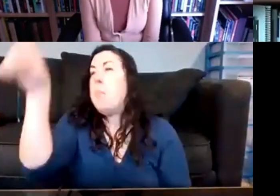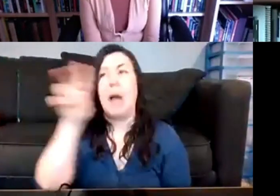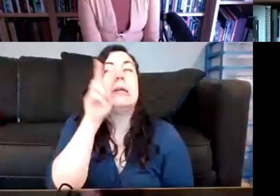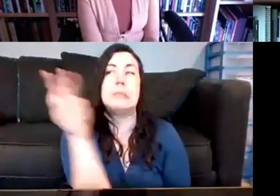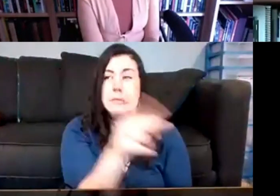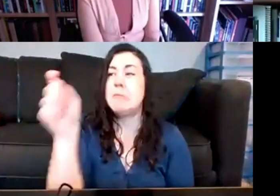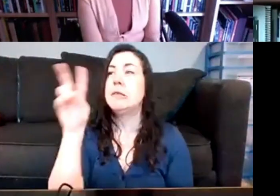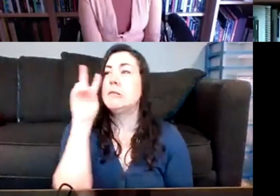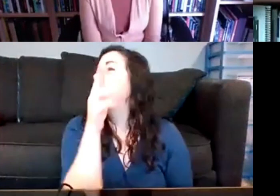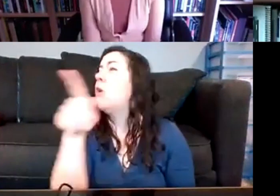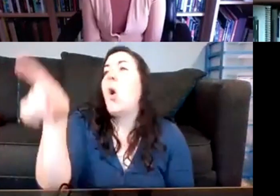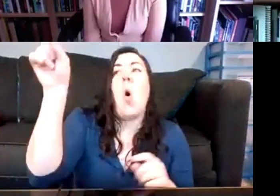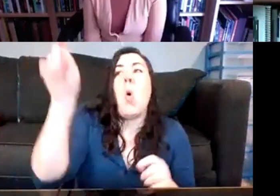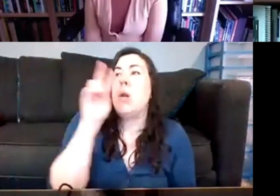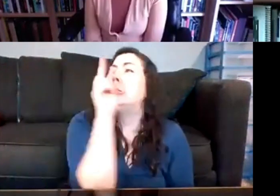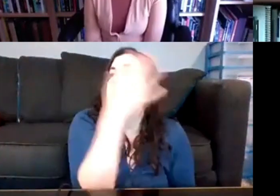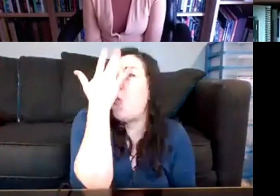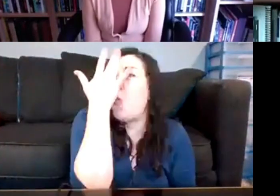say you need to see it to make change, and